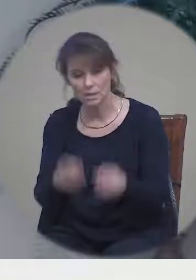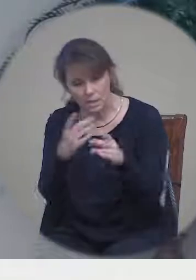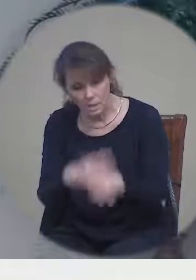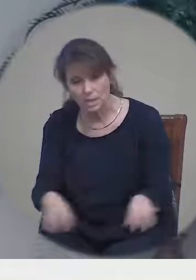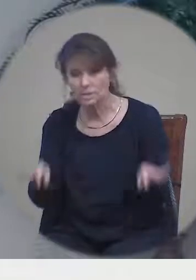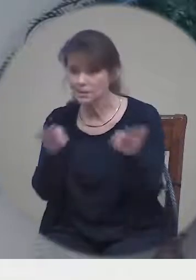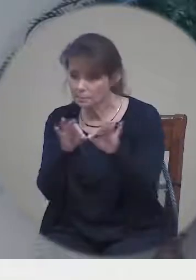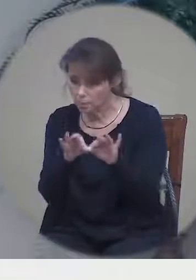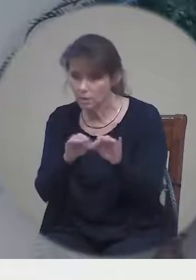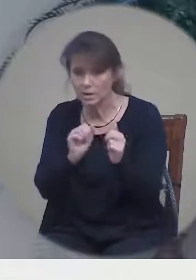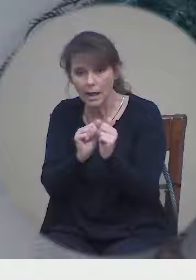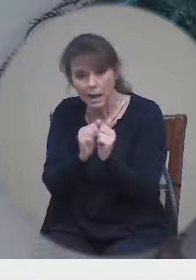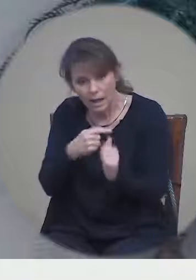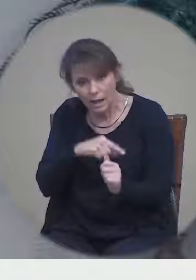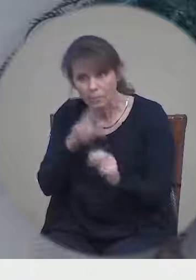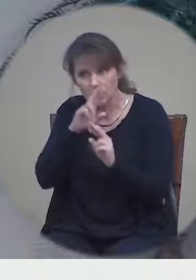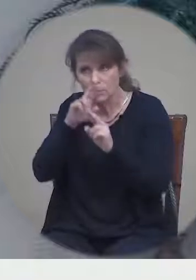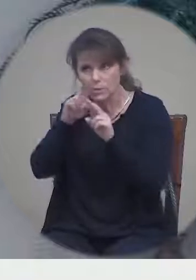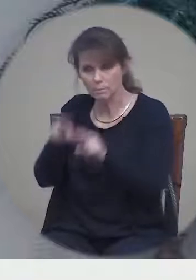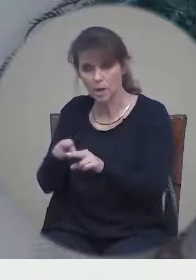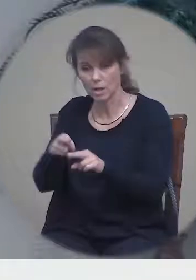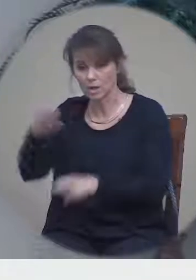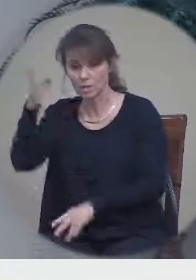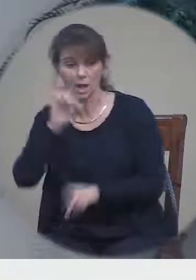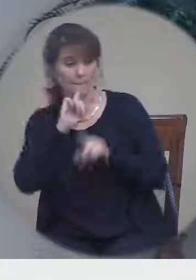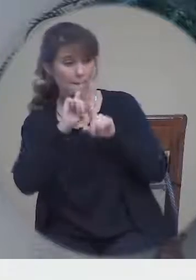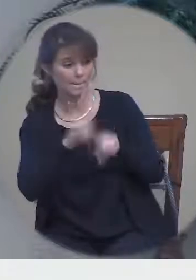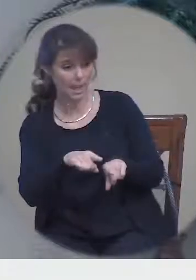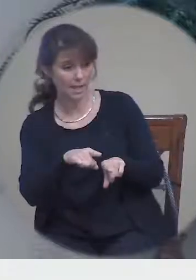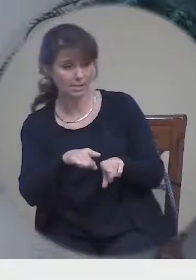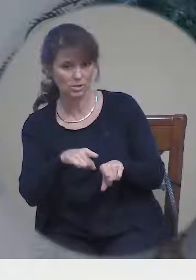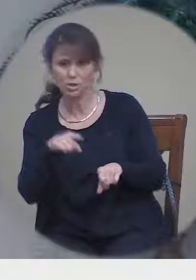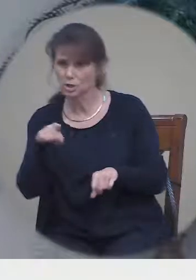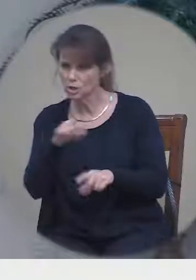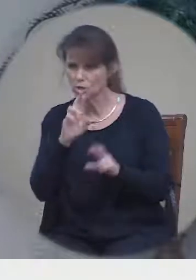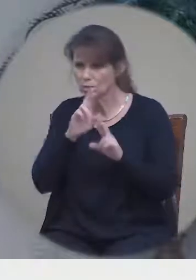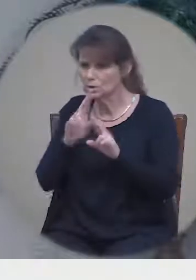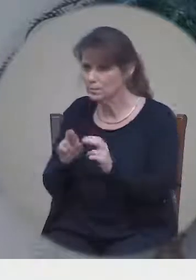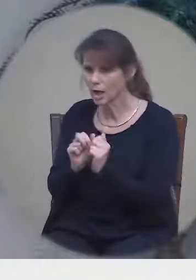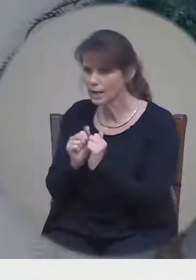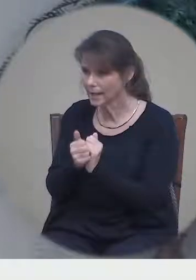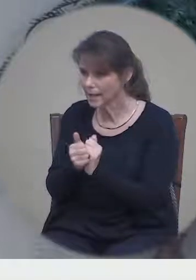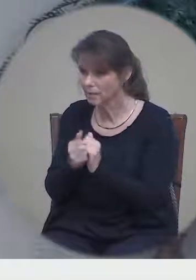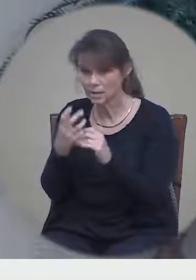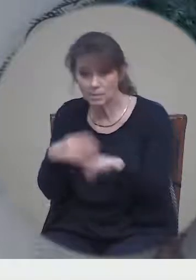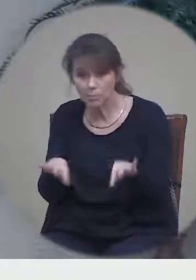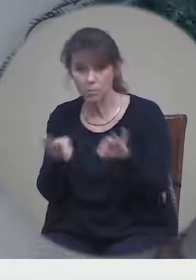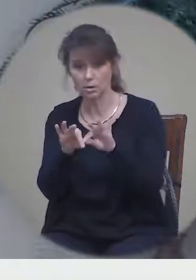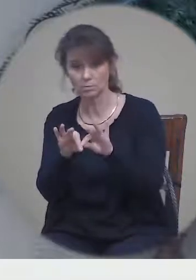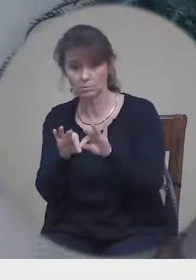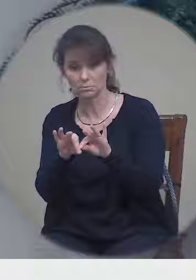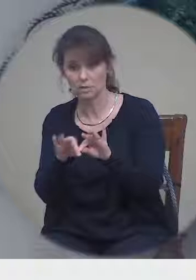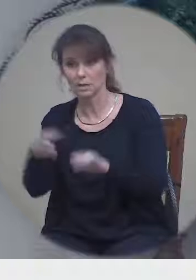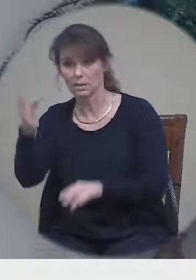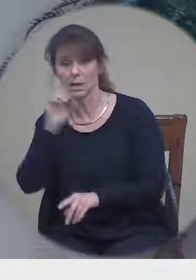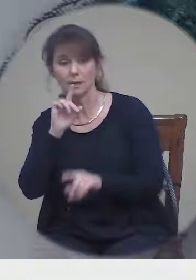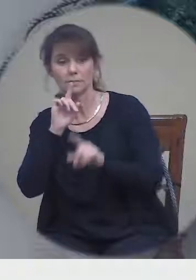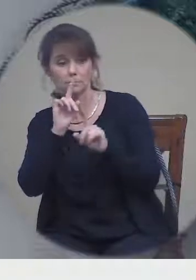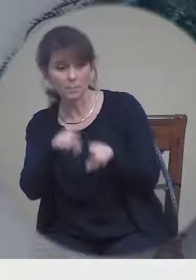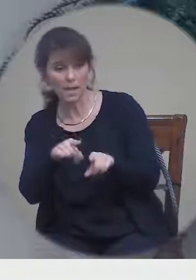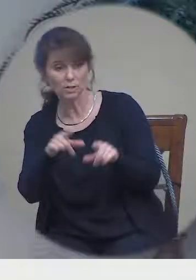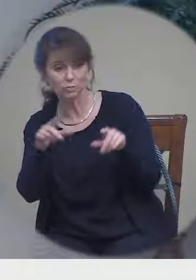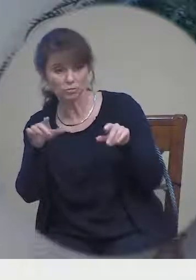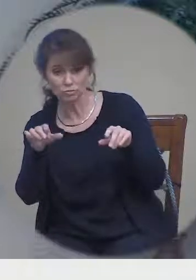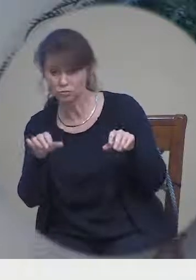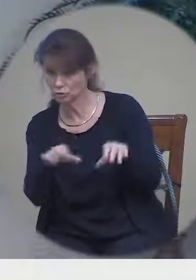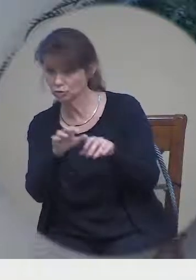God commands you to do. When he says do a certain thing, he means do it. Not